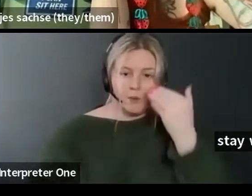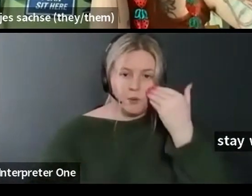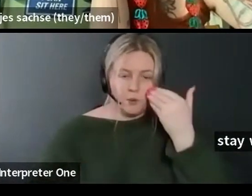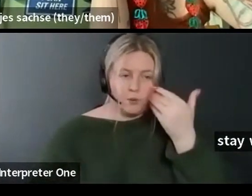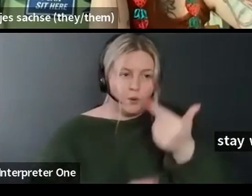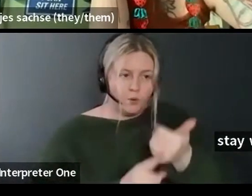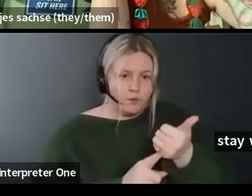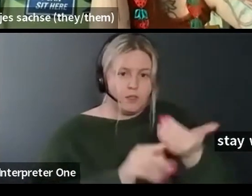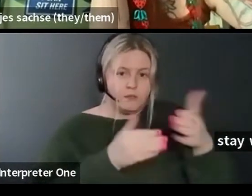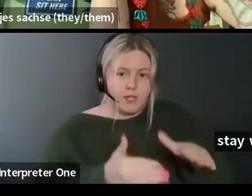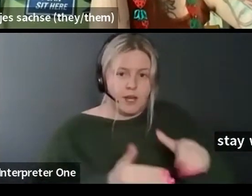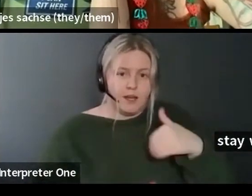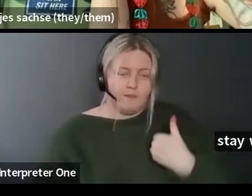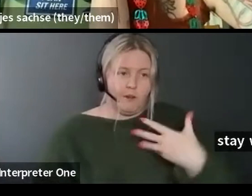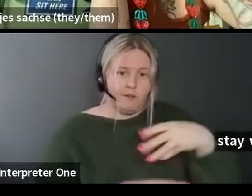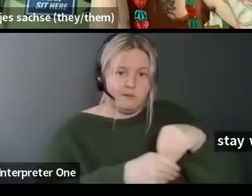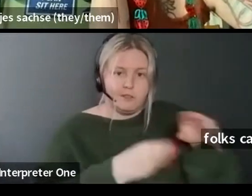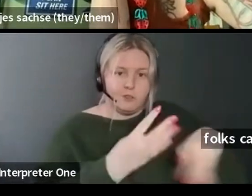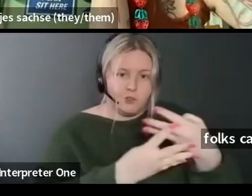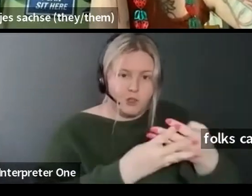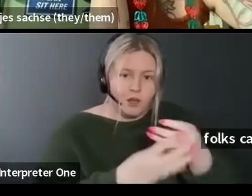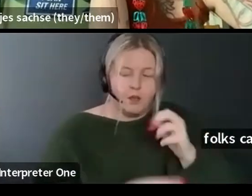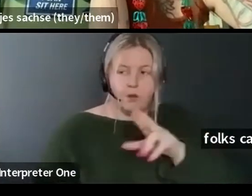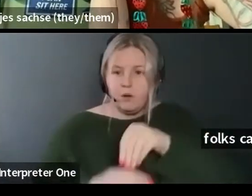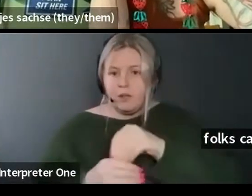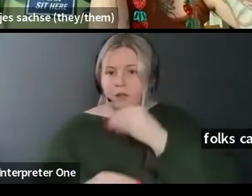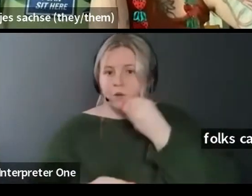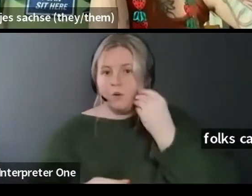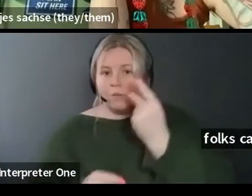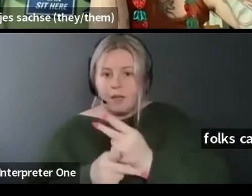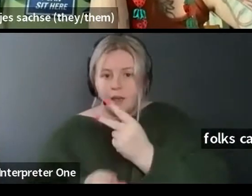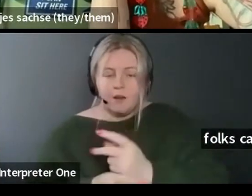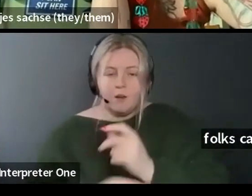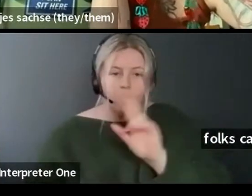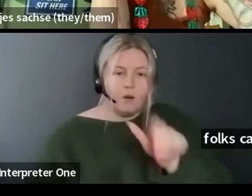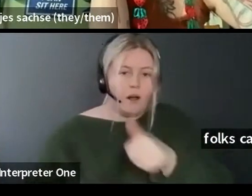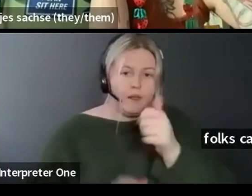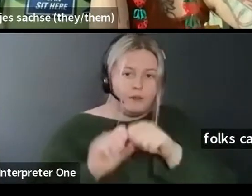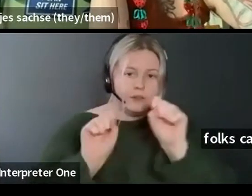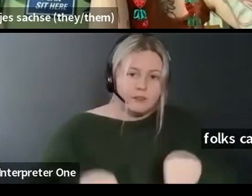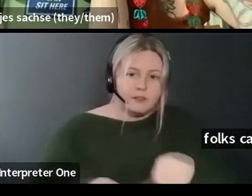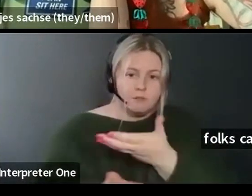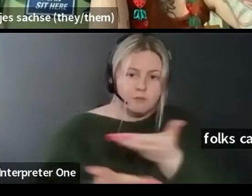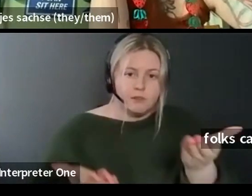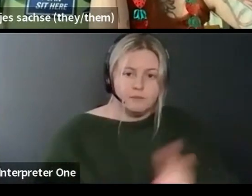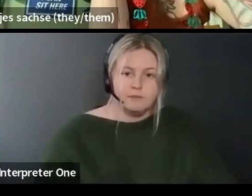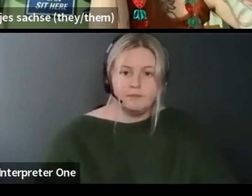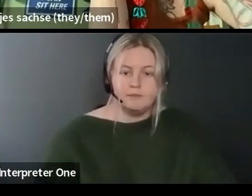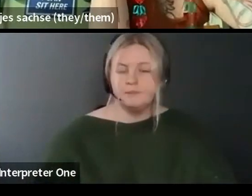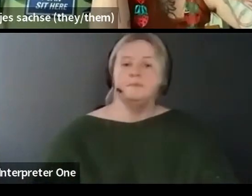died inside or through carcerality or other systems.